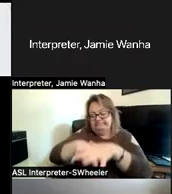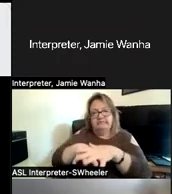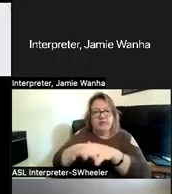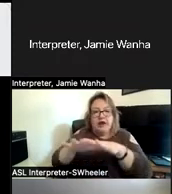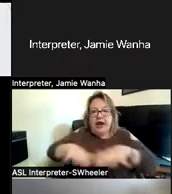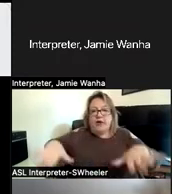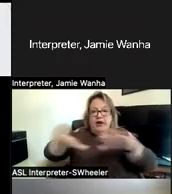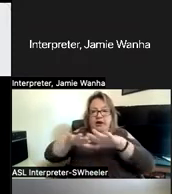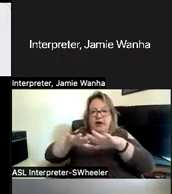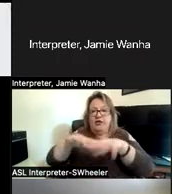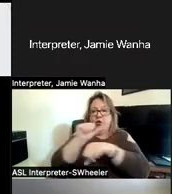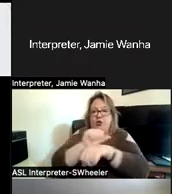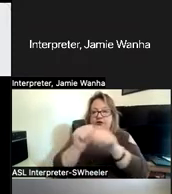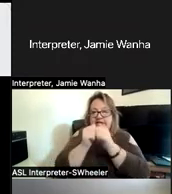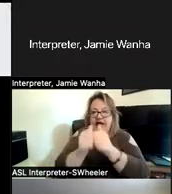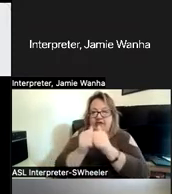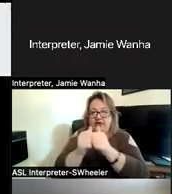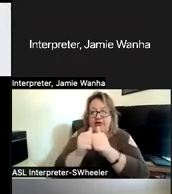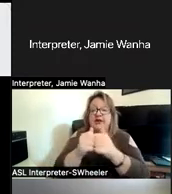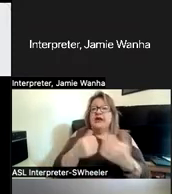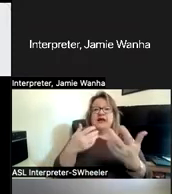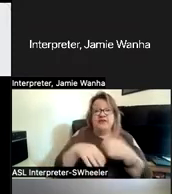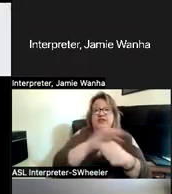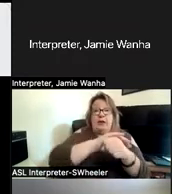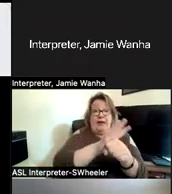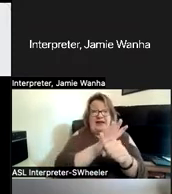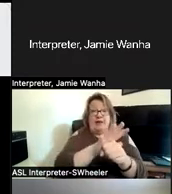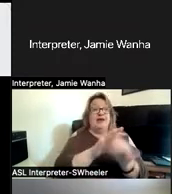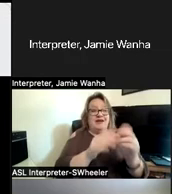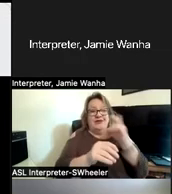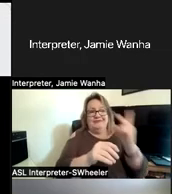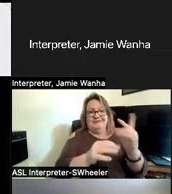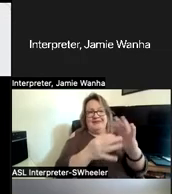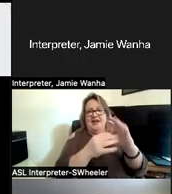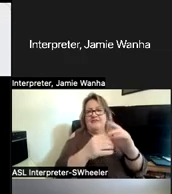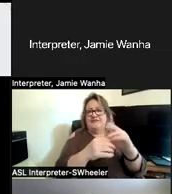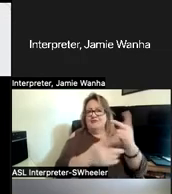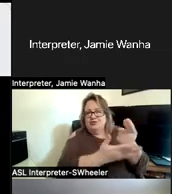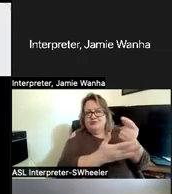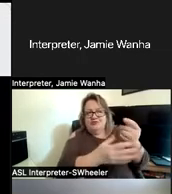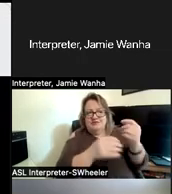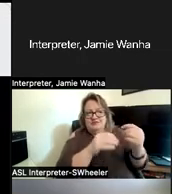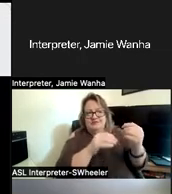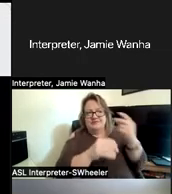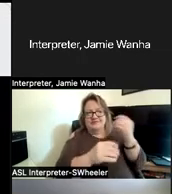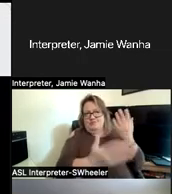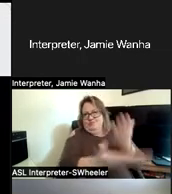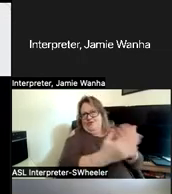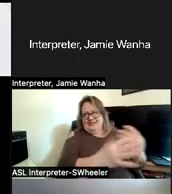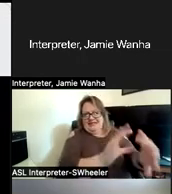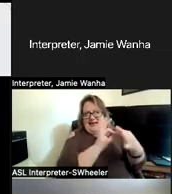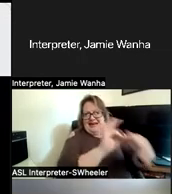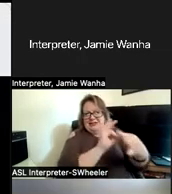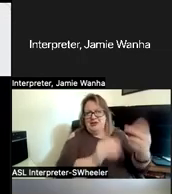that working together. It's, even the pandemic has illustrated that kind of connection between the two regions.